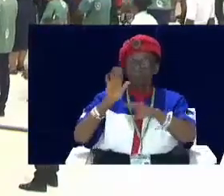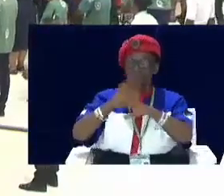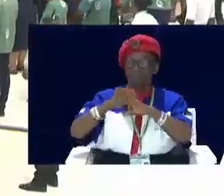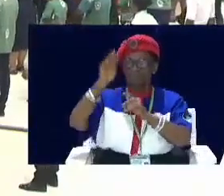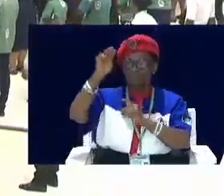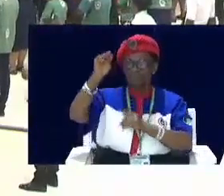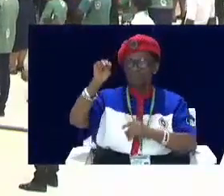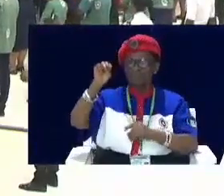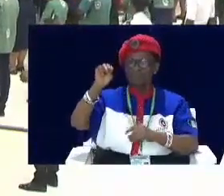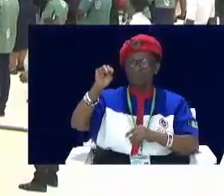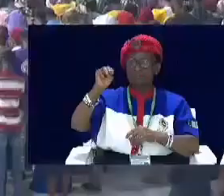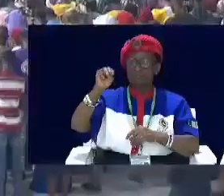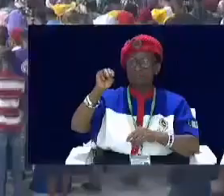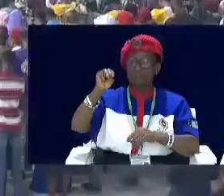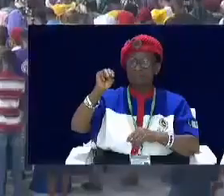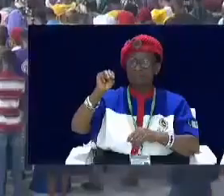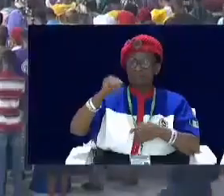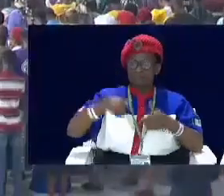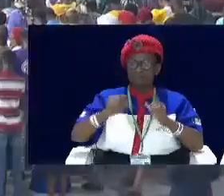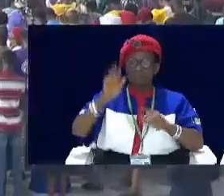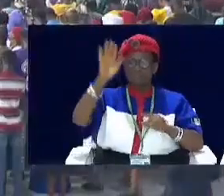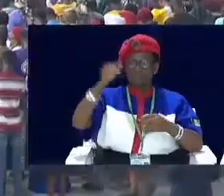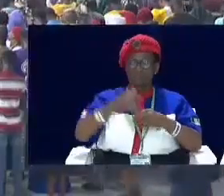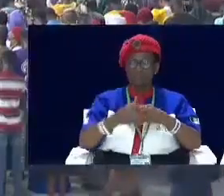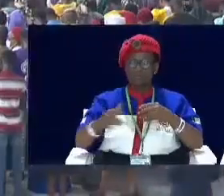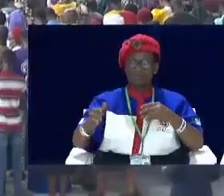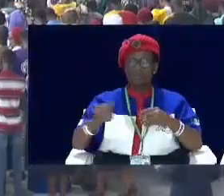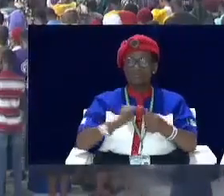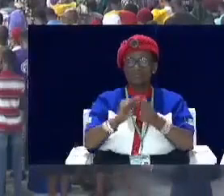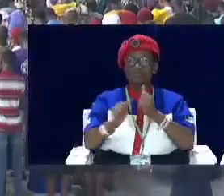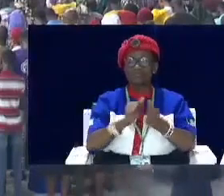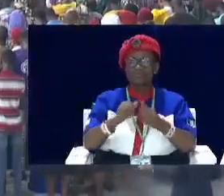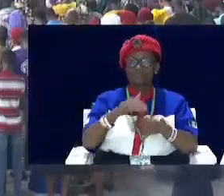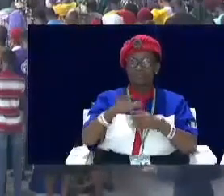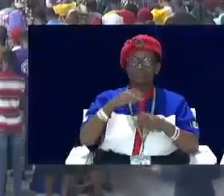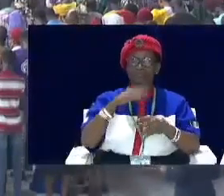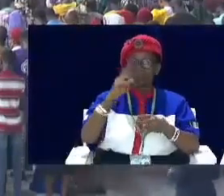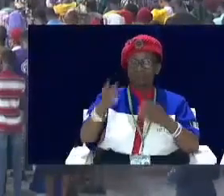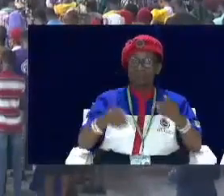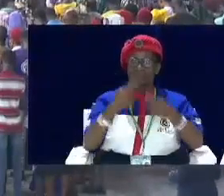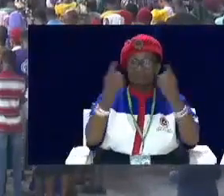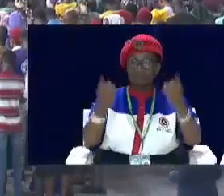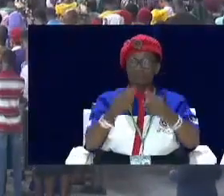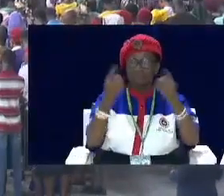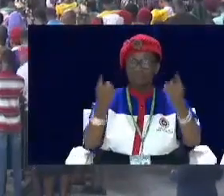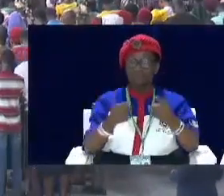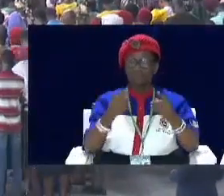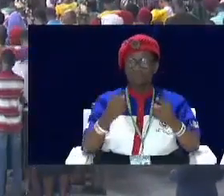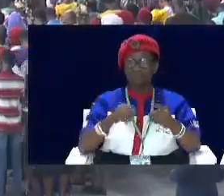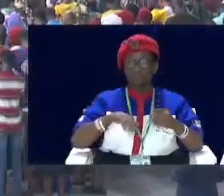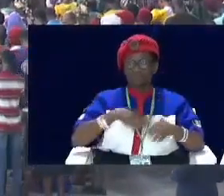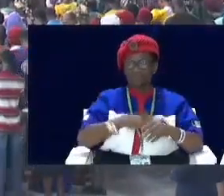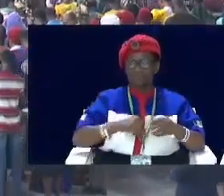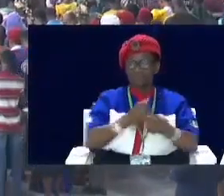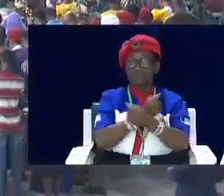them. Let your blood wash away their sins. Please save